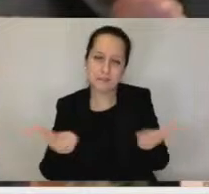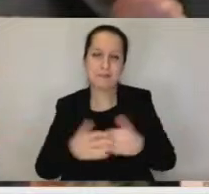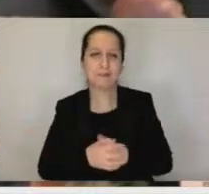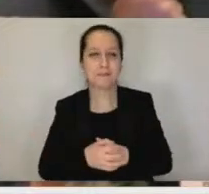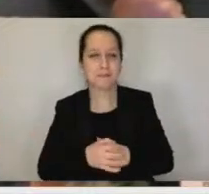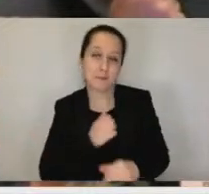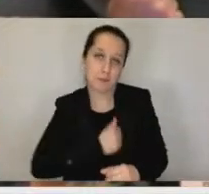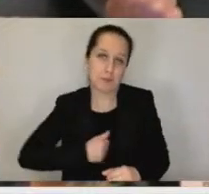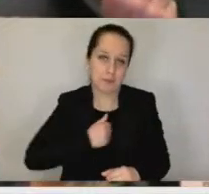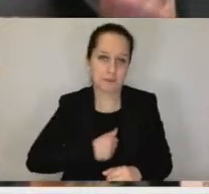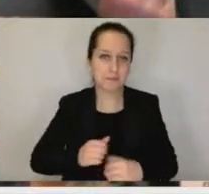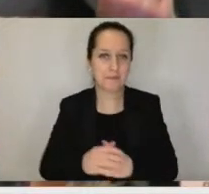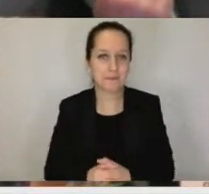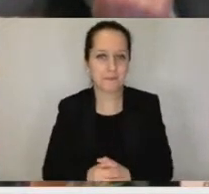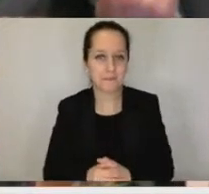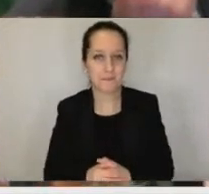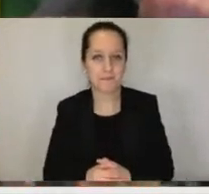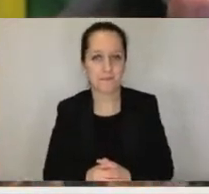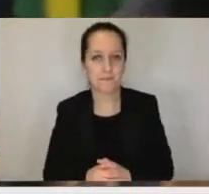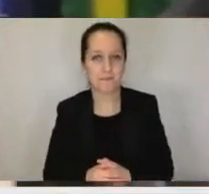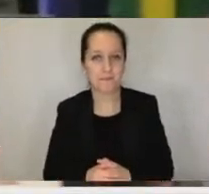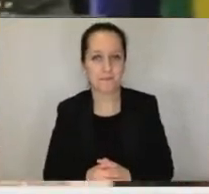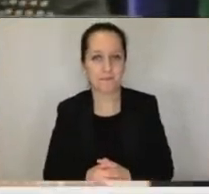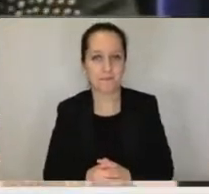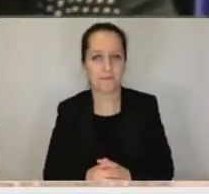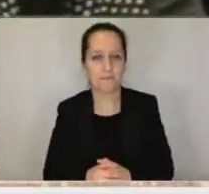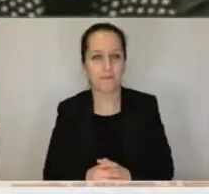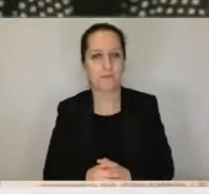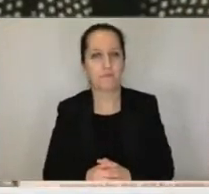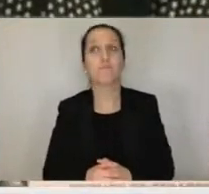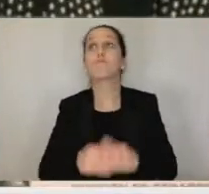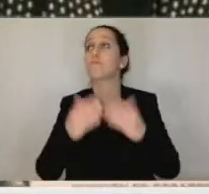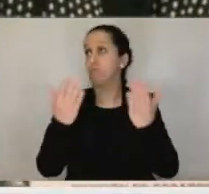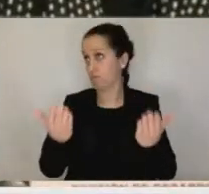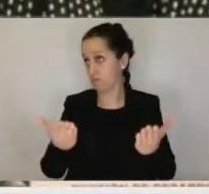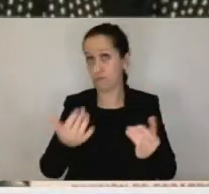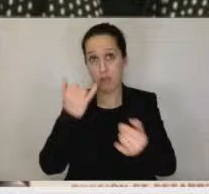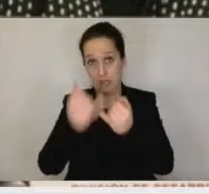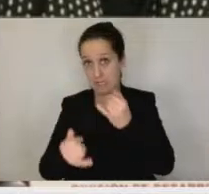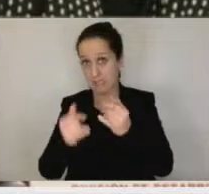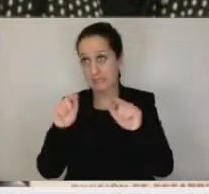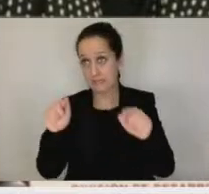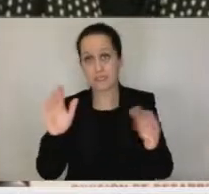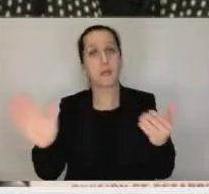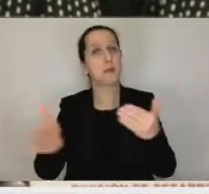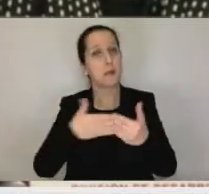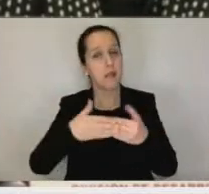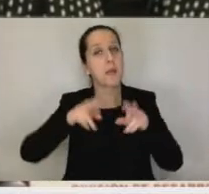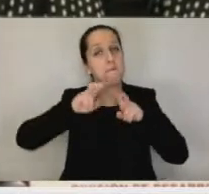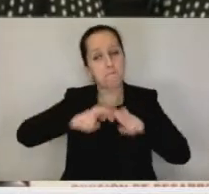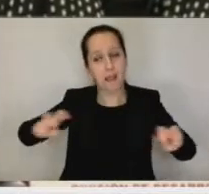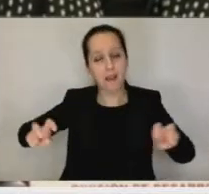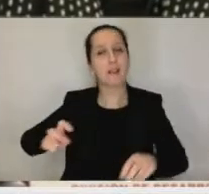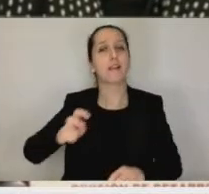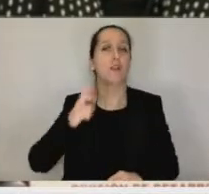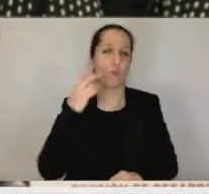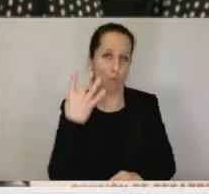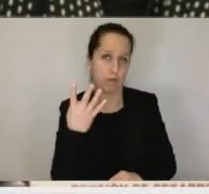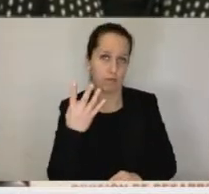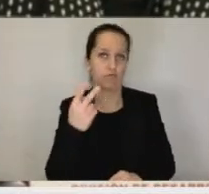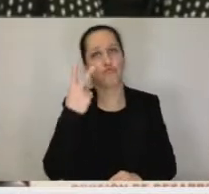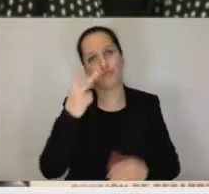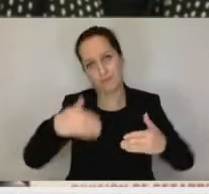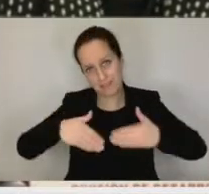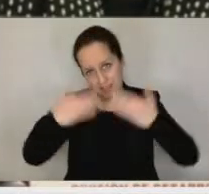Muchas gracias, Professor Barr. Thank you, Professor Barr. We thus close